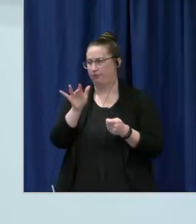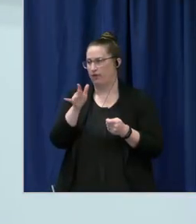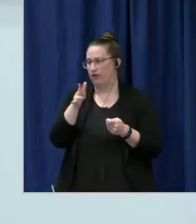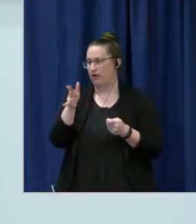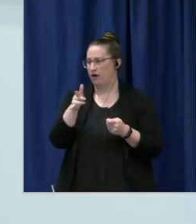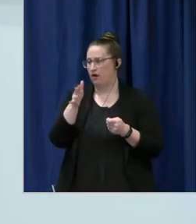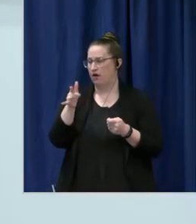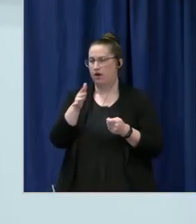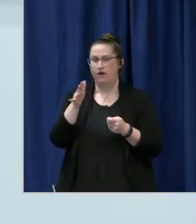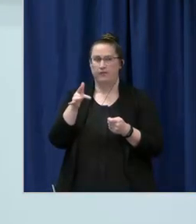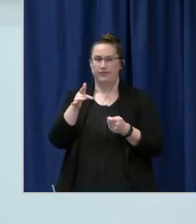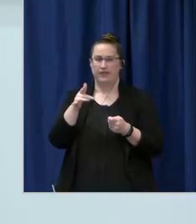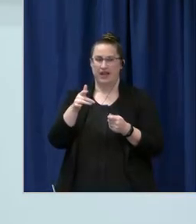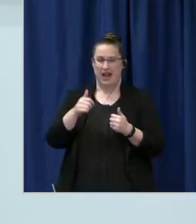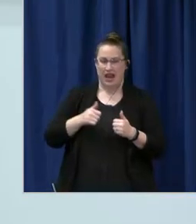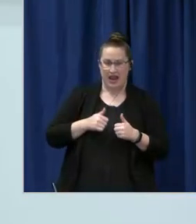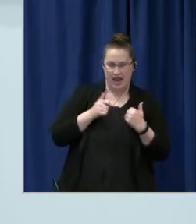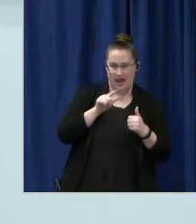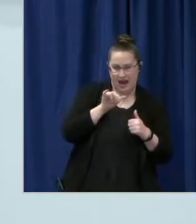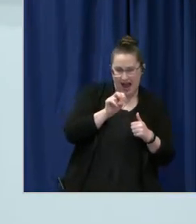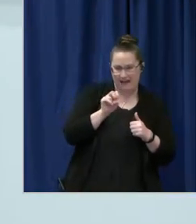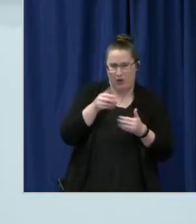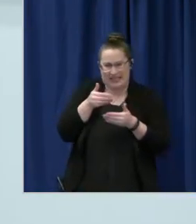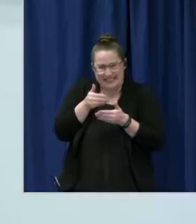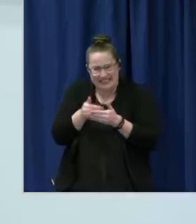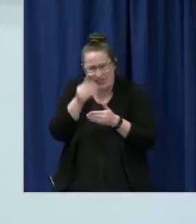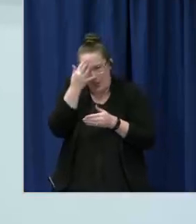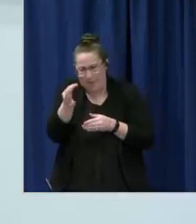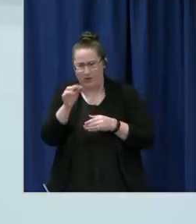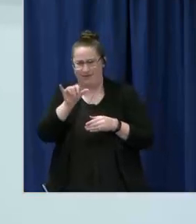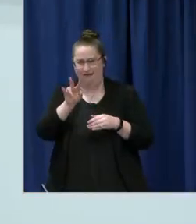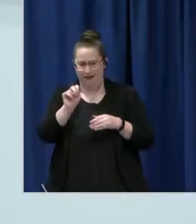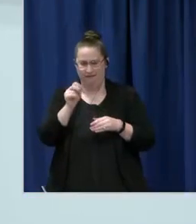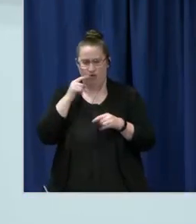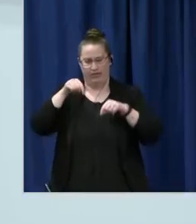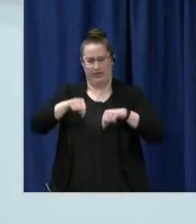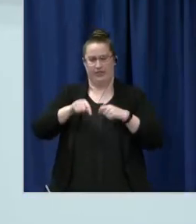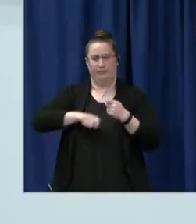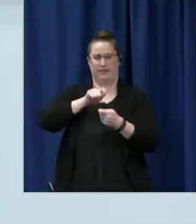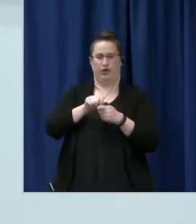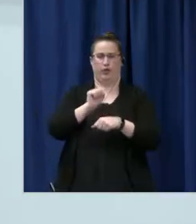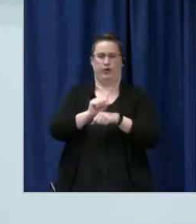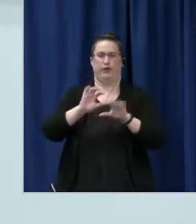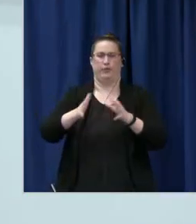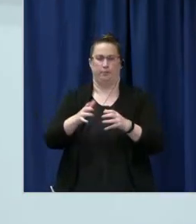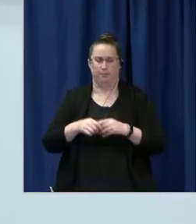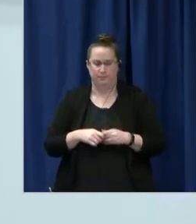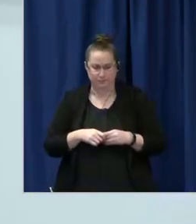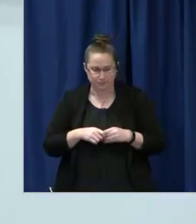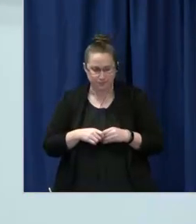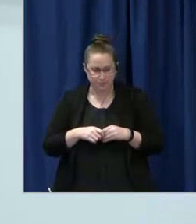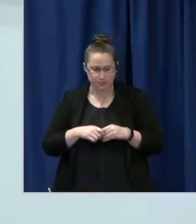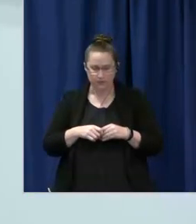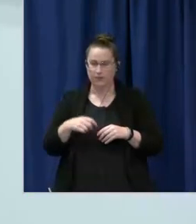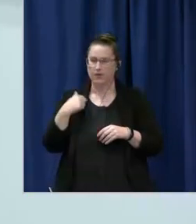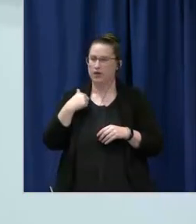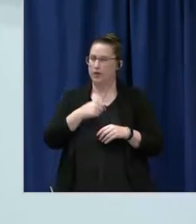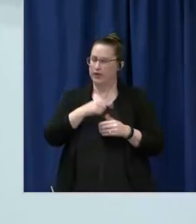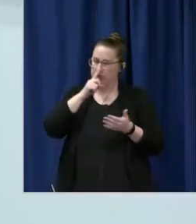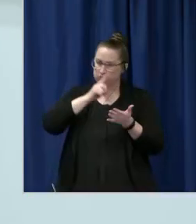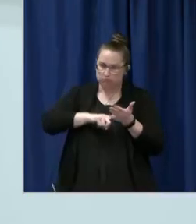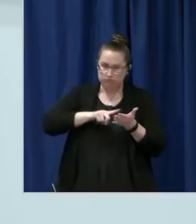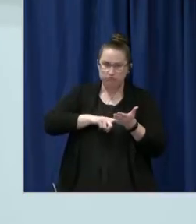for live and near live, is the context of this particular working group here. So we're really looking